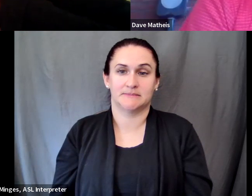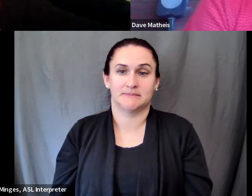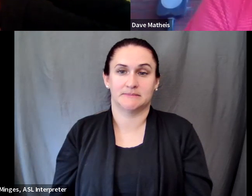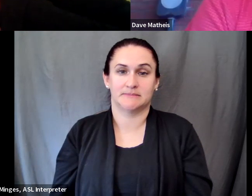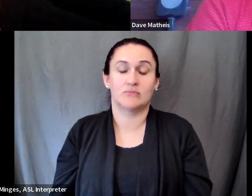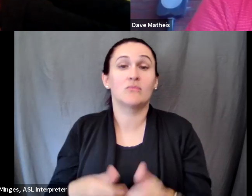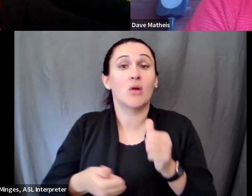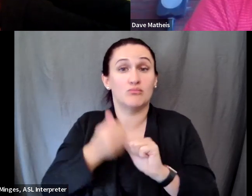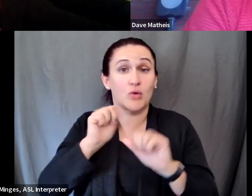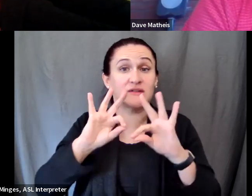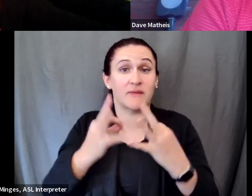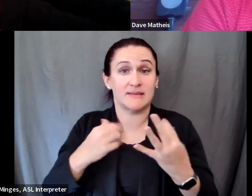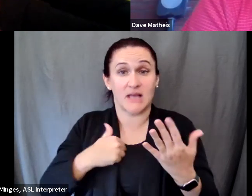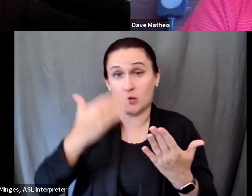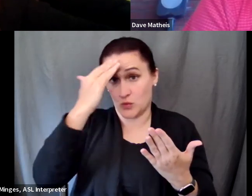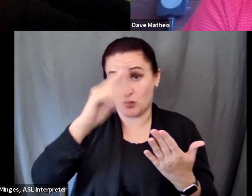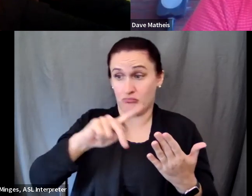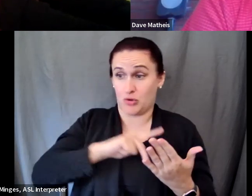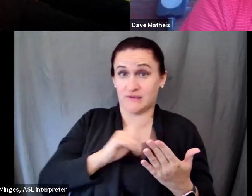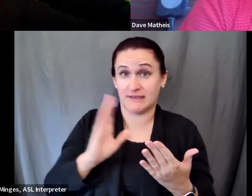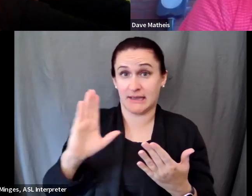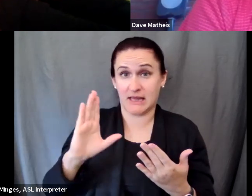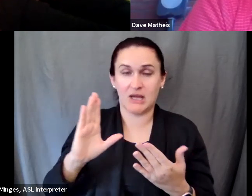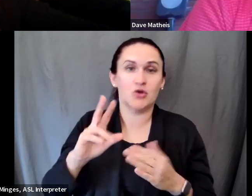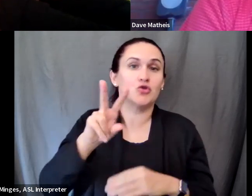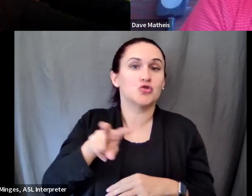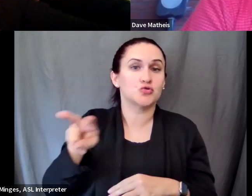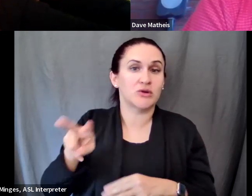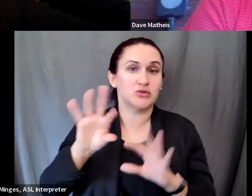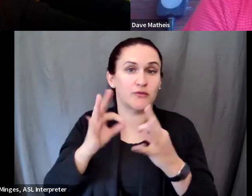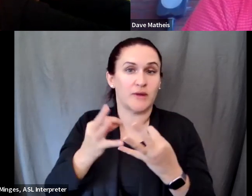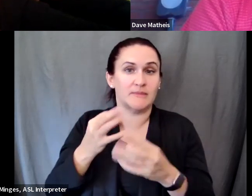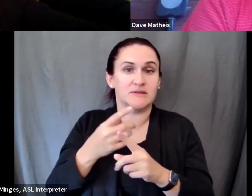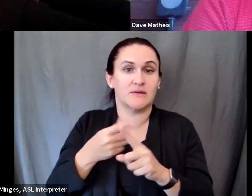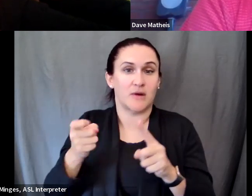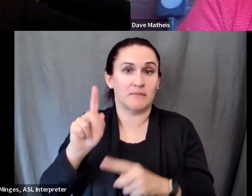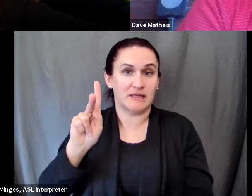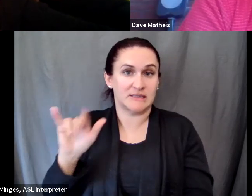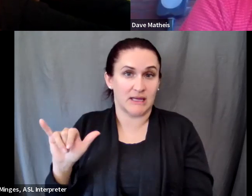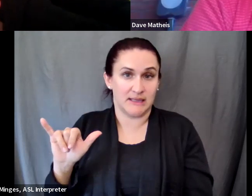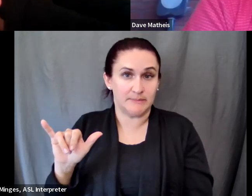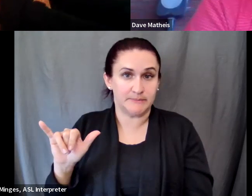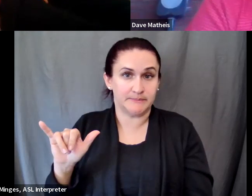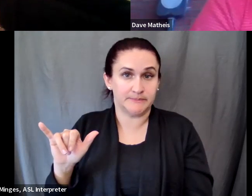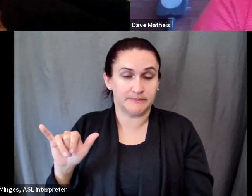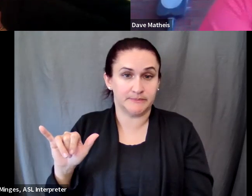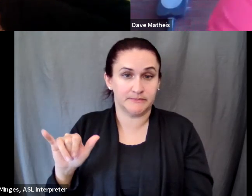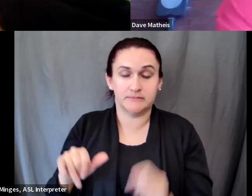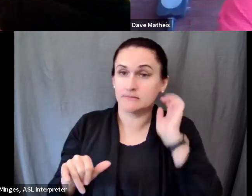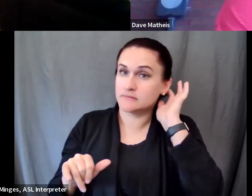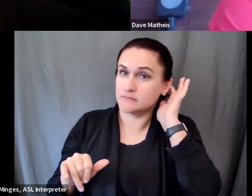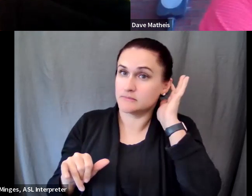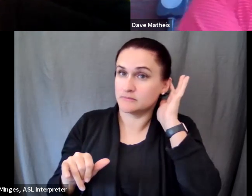Most of the families I knew personally, 22 of the families are for Kentucky families. And